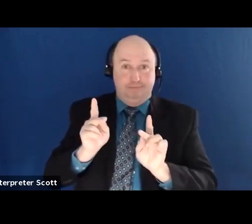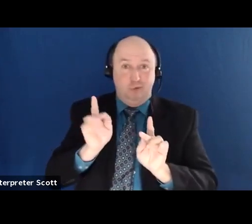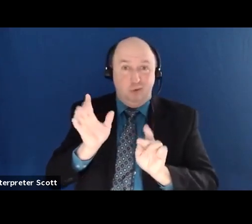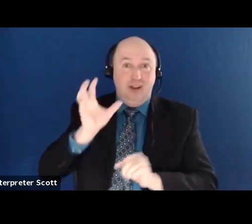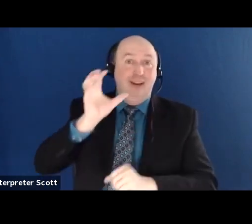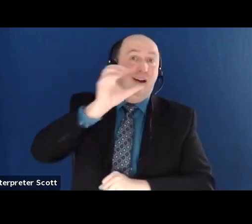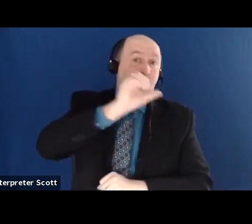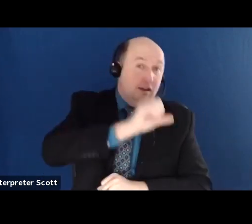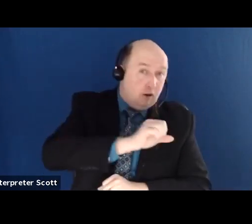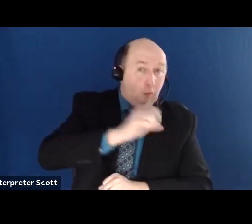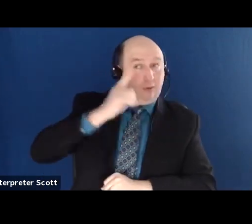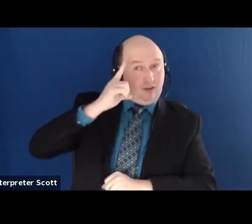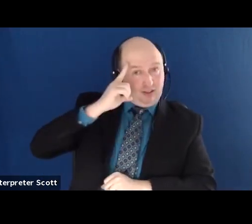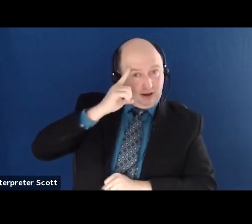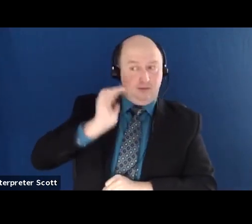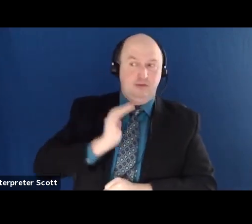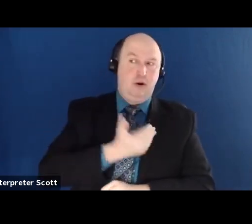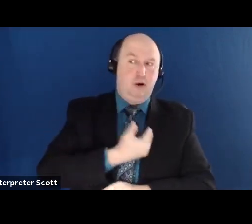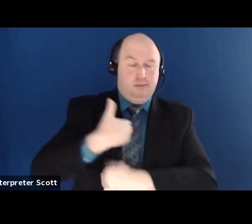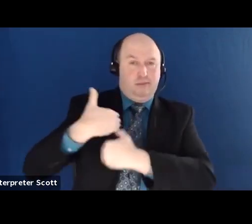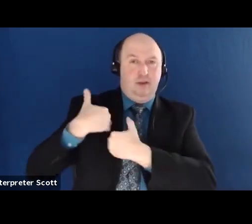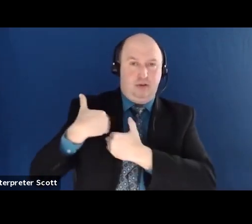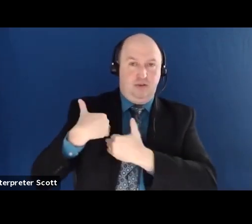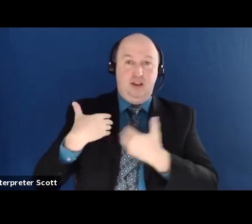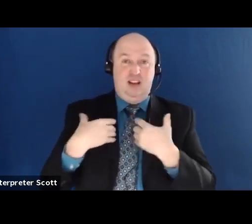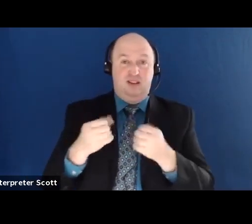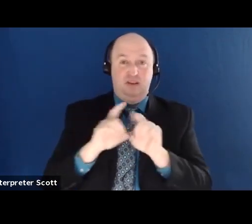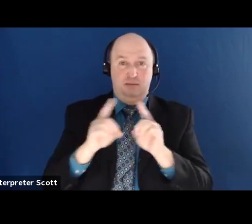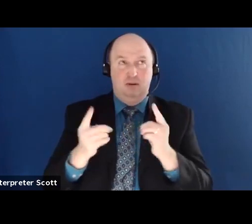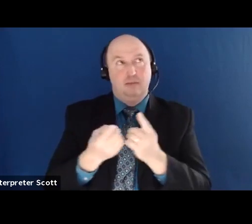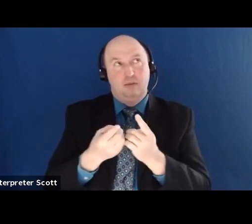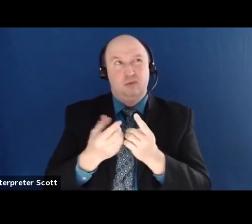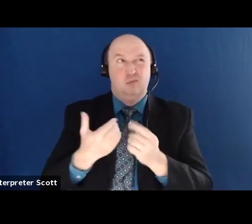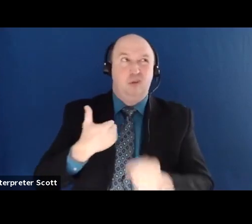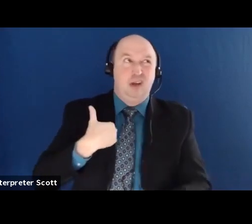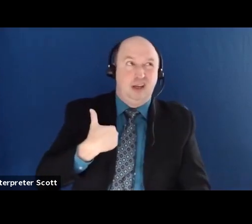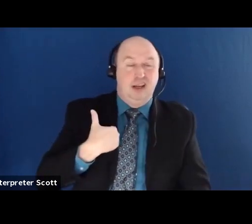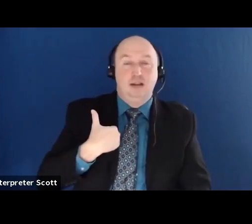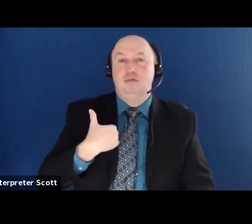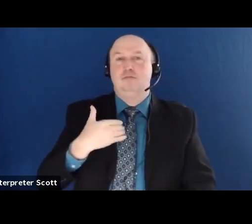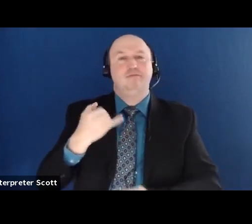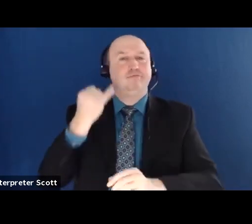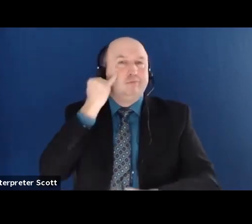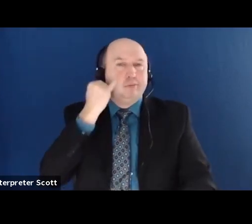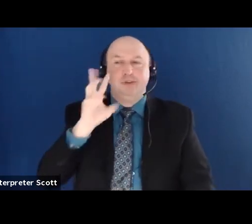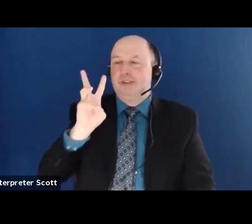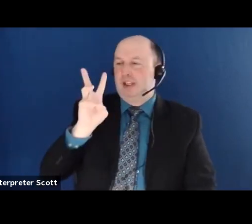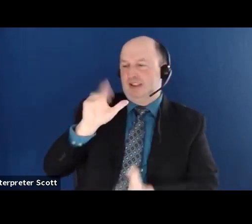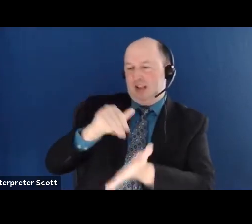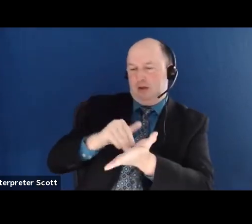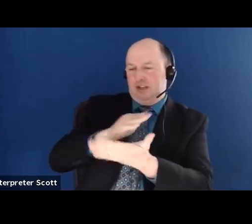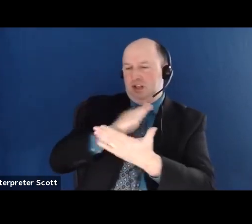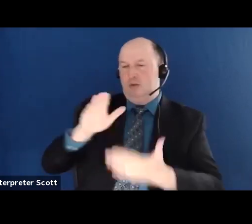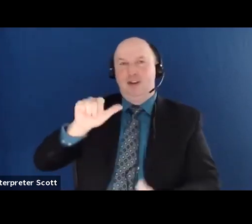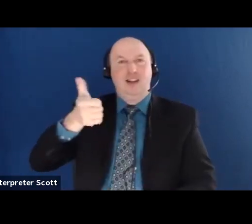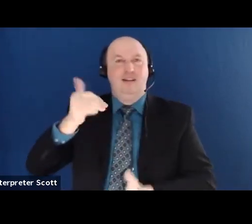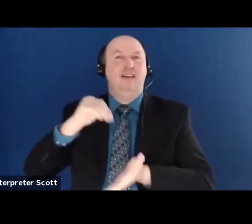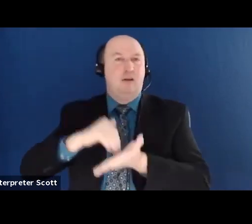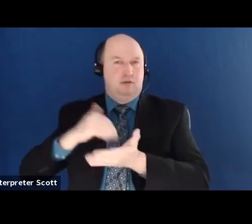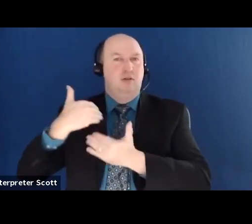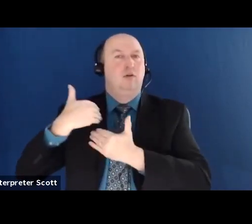think for our responsibility, health department, we had about, let's say 6,000, 10,000 individuals out there that would be our